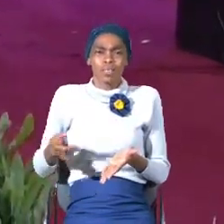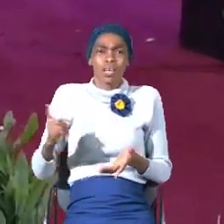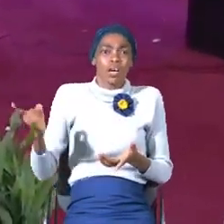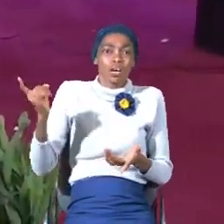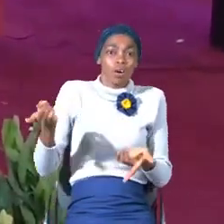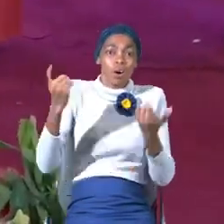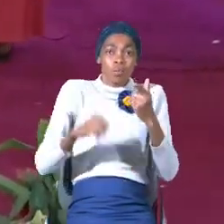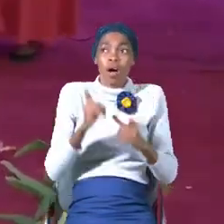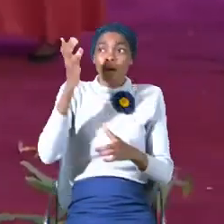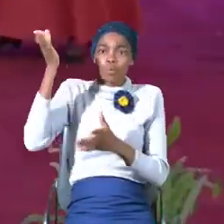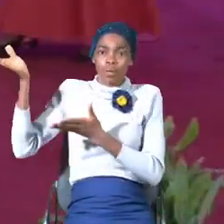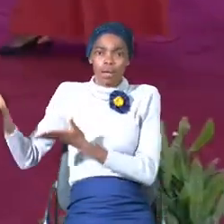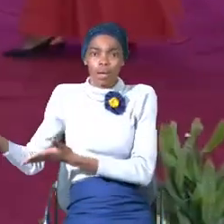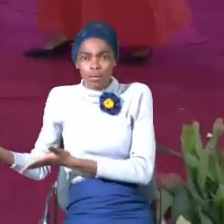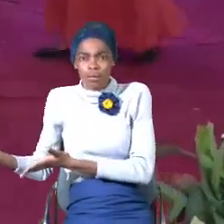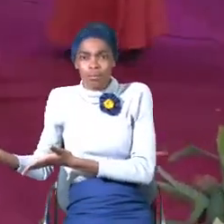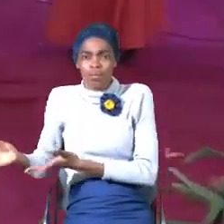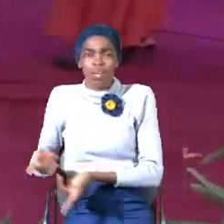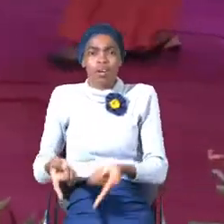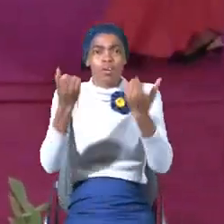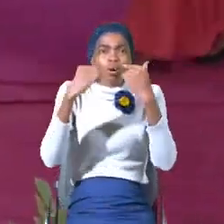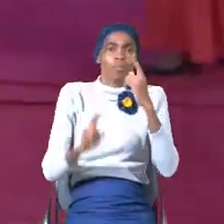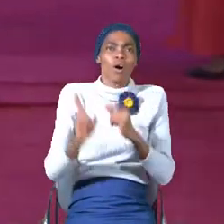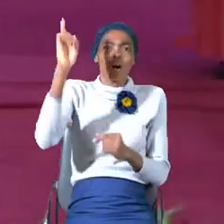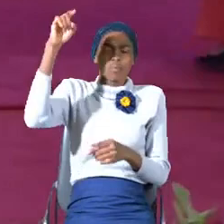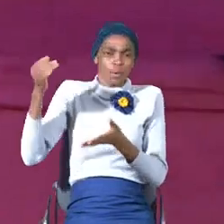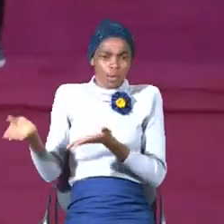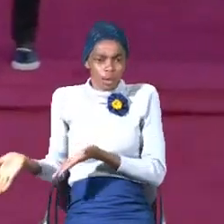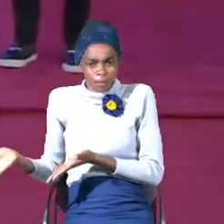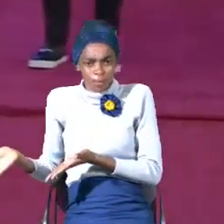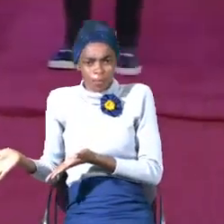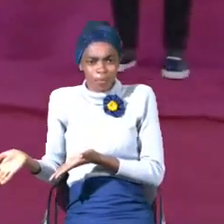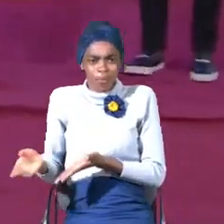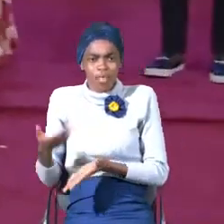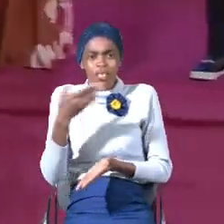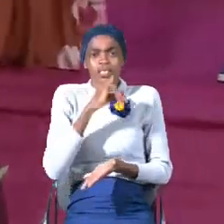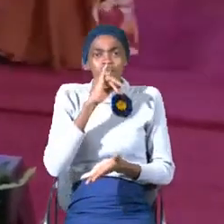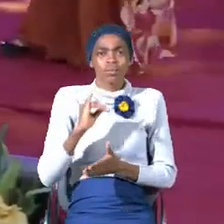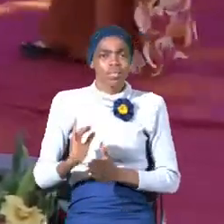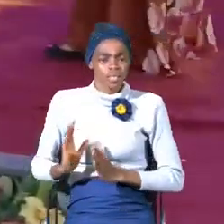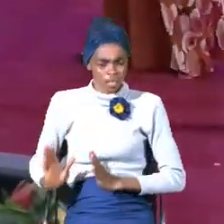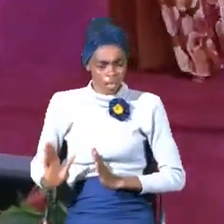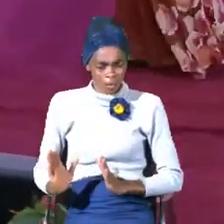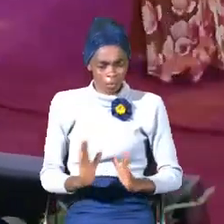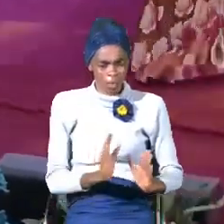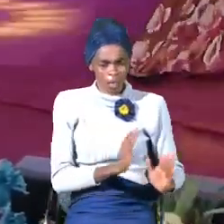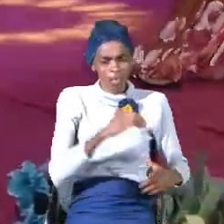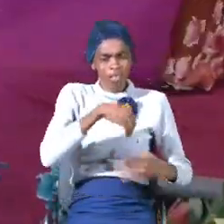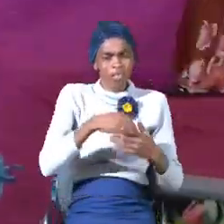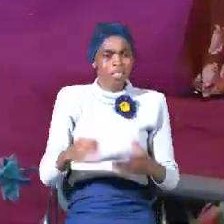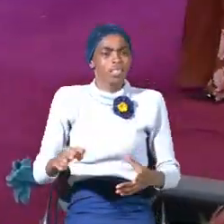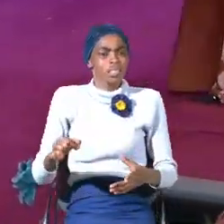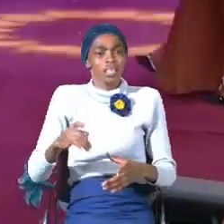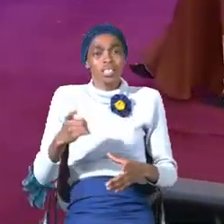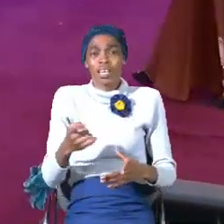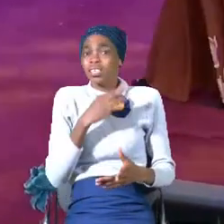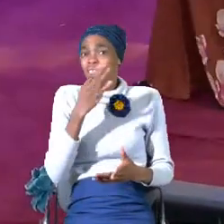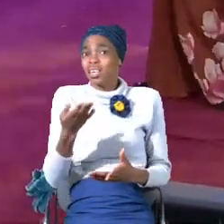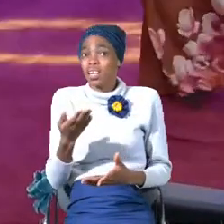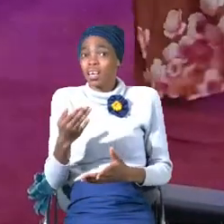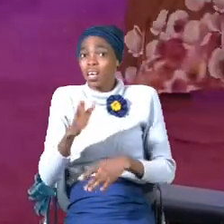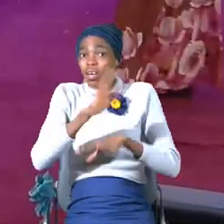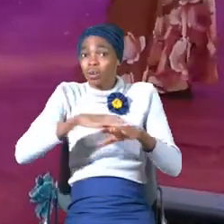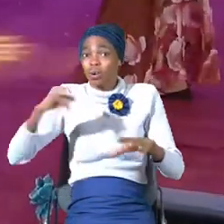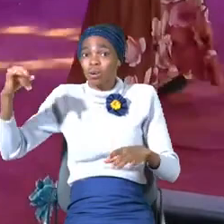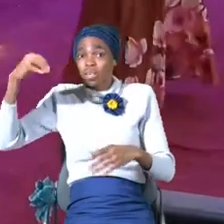hither. Come up hither. There's a clarion call in the realm of the Spirit, and it's bringing sons